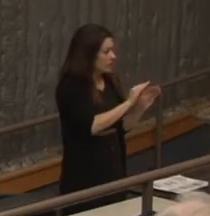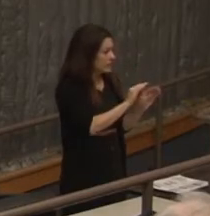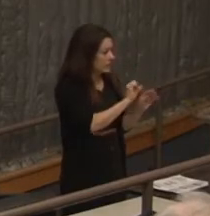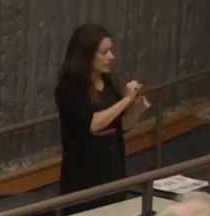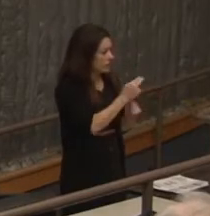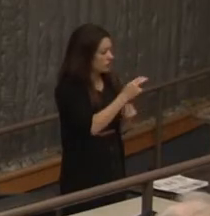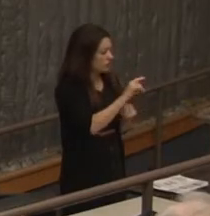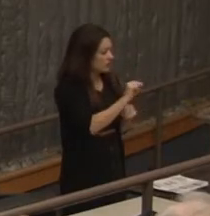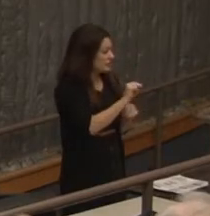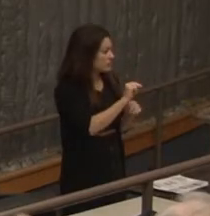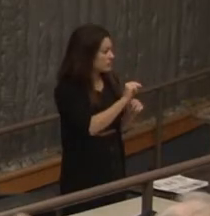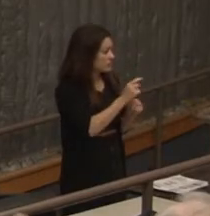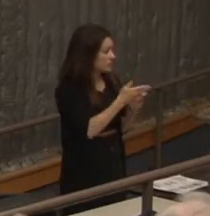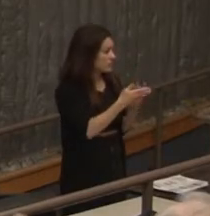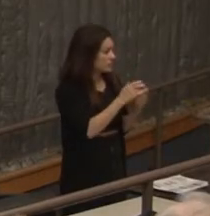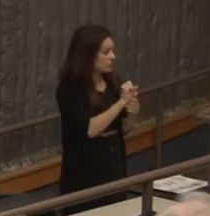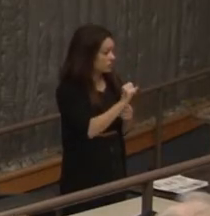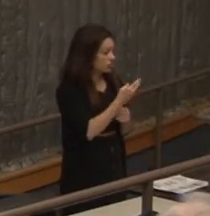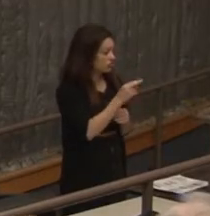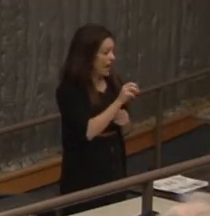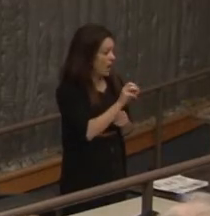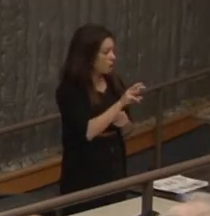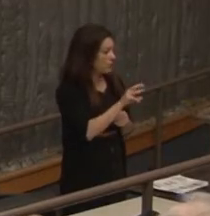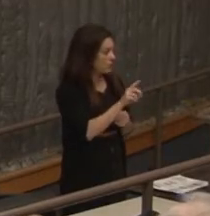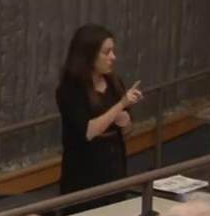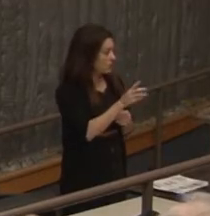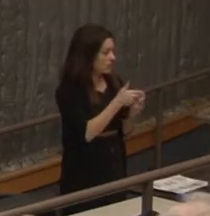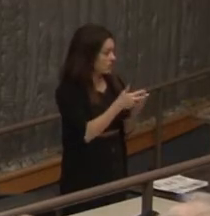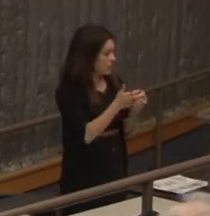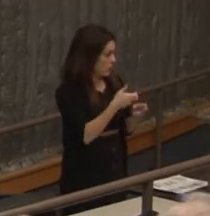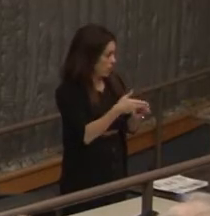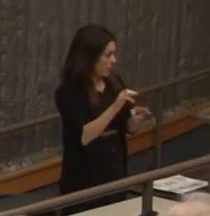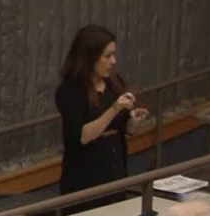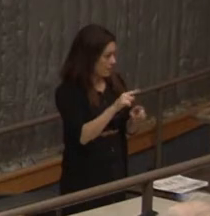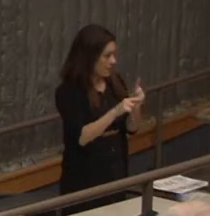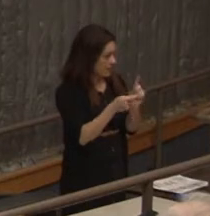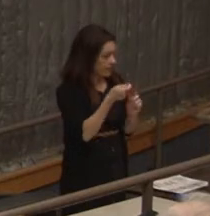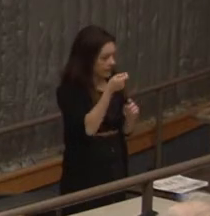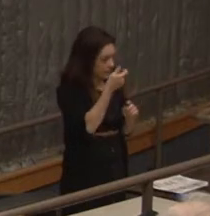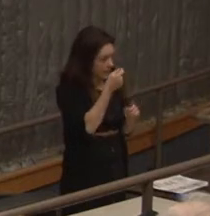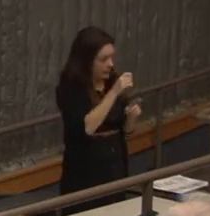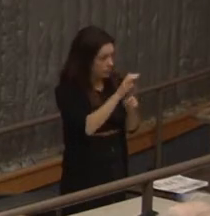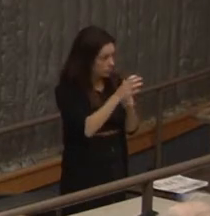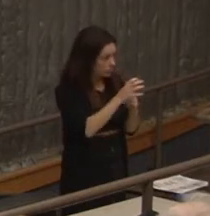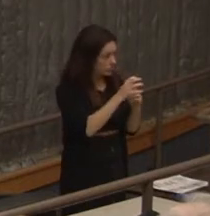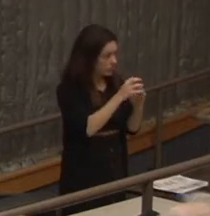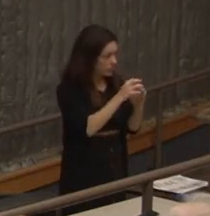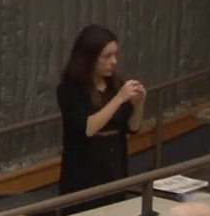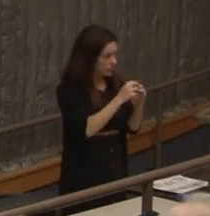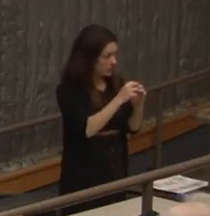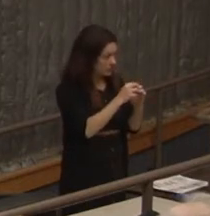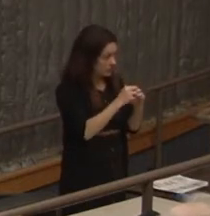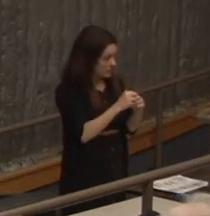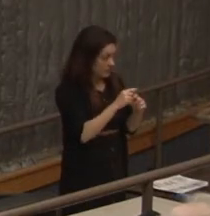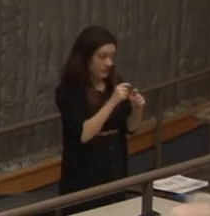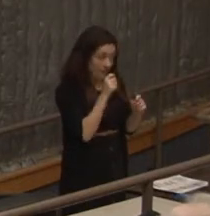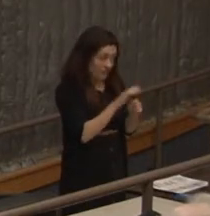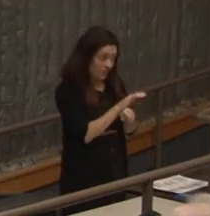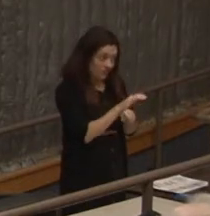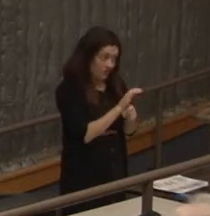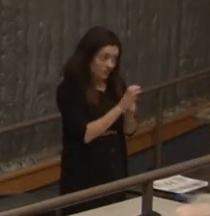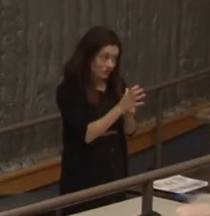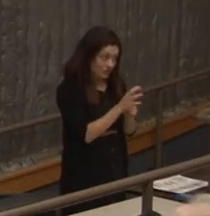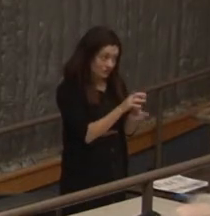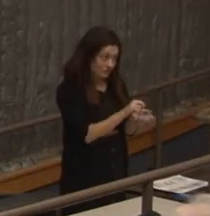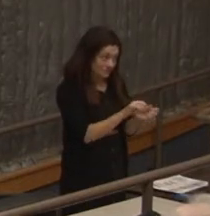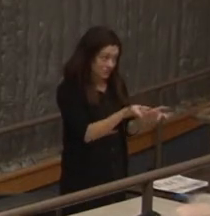will, I call them shrouds. Little by little, the culture has been destroyed, but not entirely. You see remnants of these